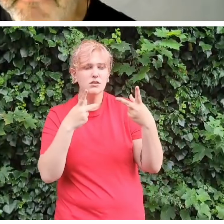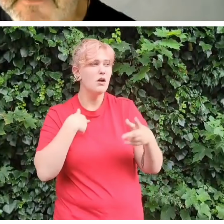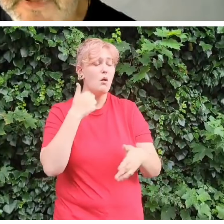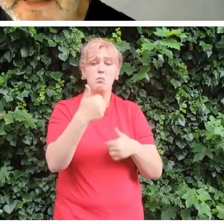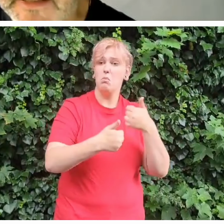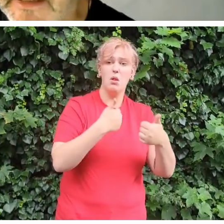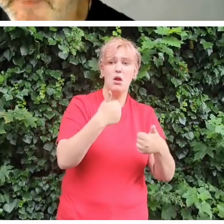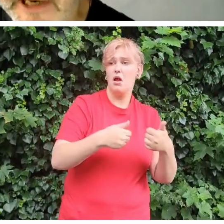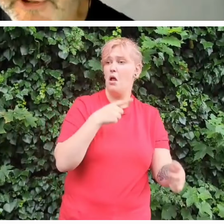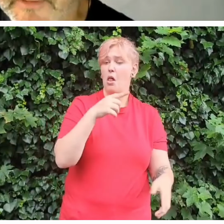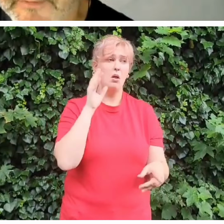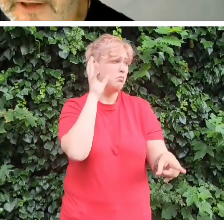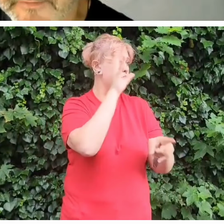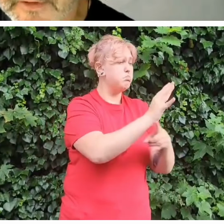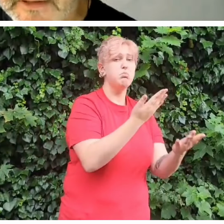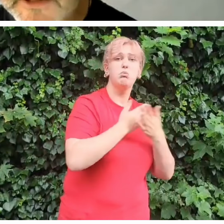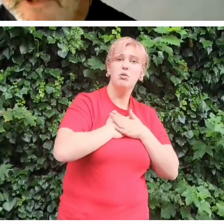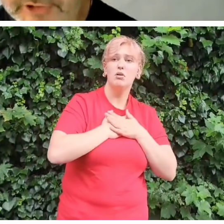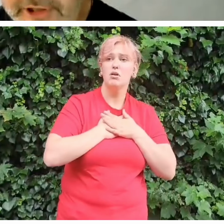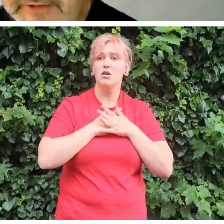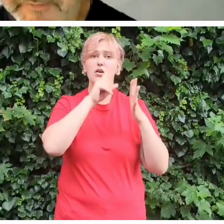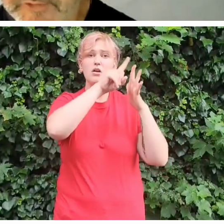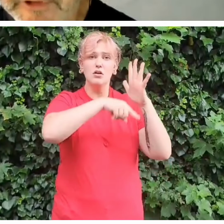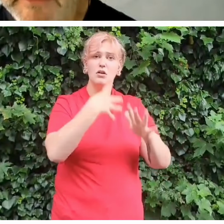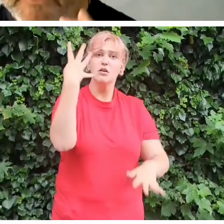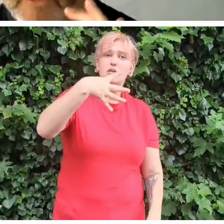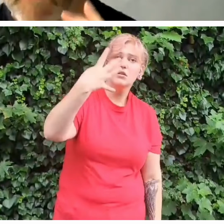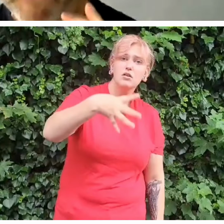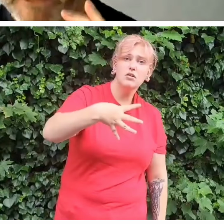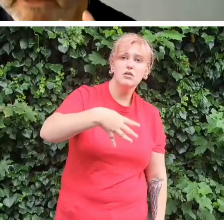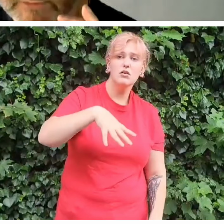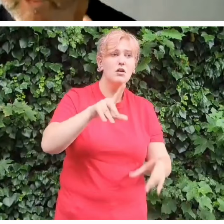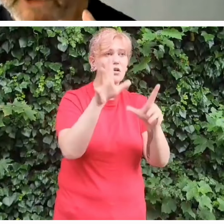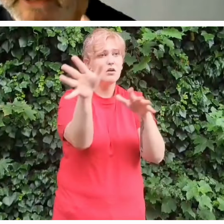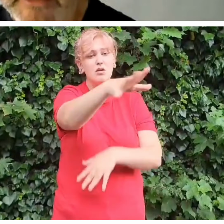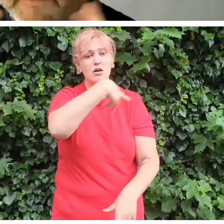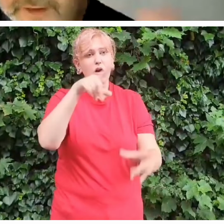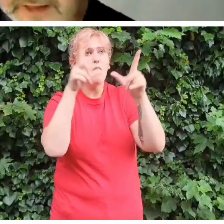it. That's the expansion of love. So July the 14th,